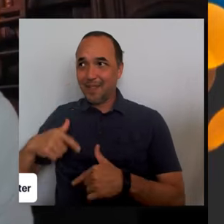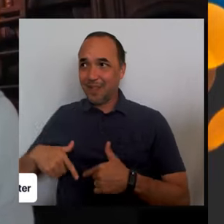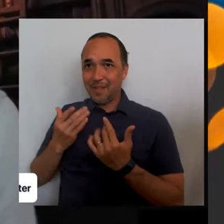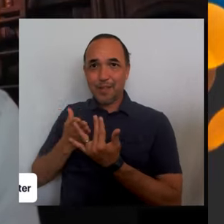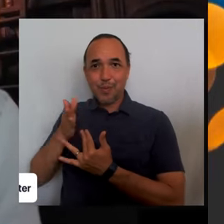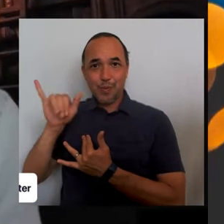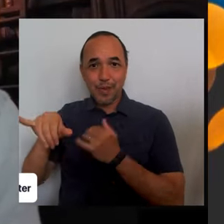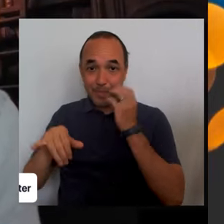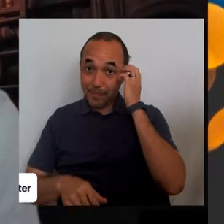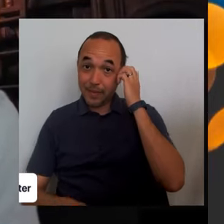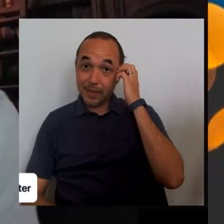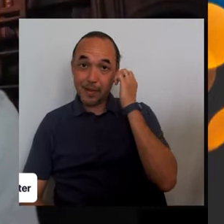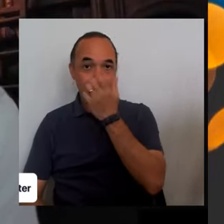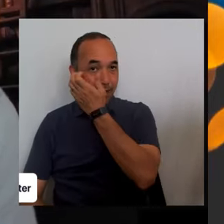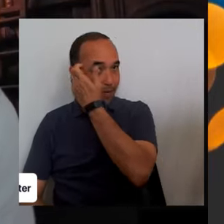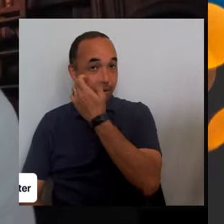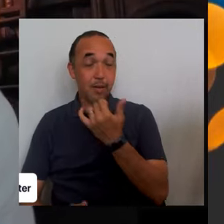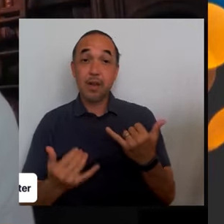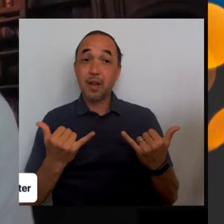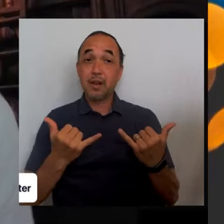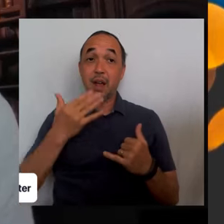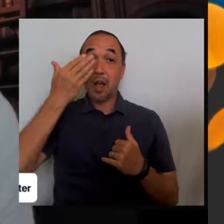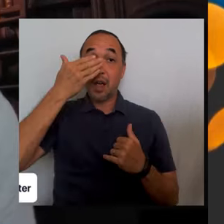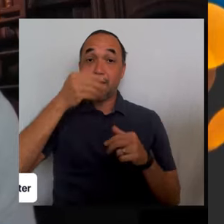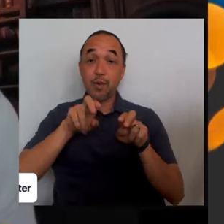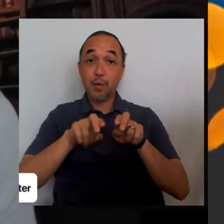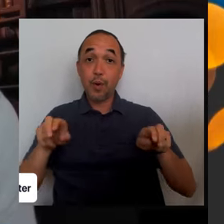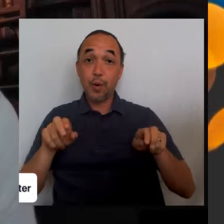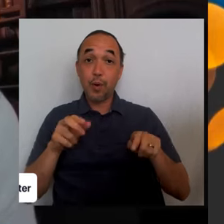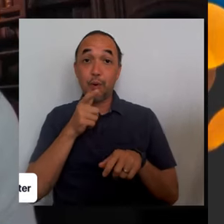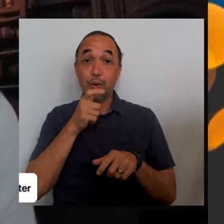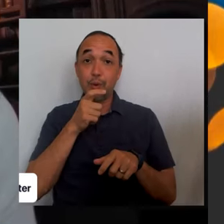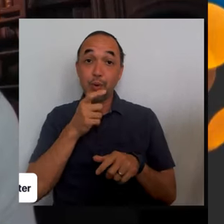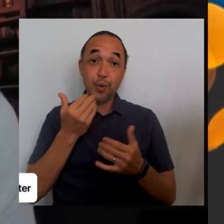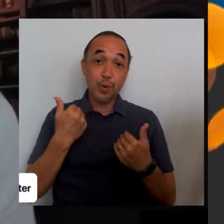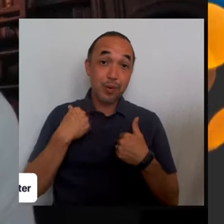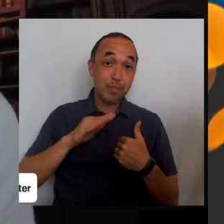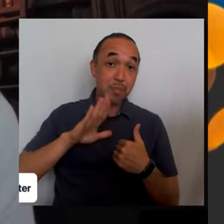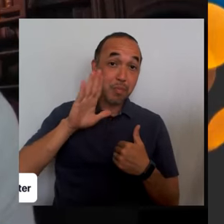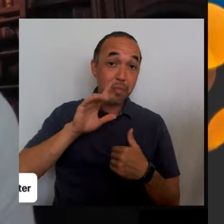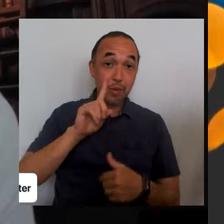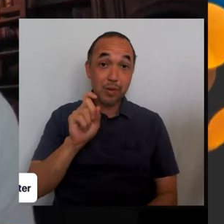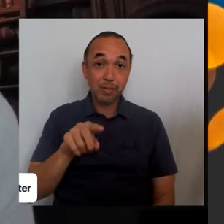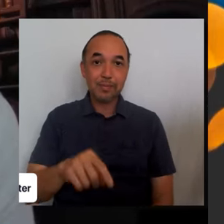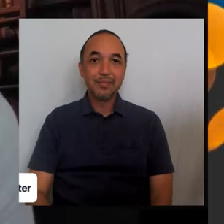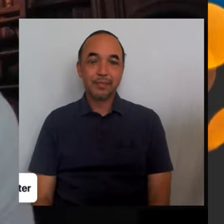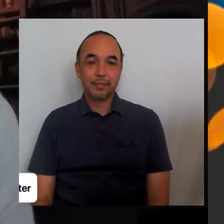We'll take a couple of questions too from the front row here. Let's see, Melissa.